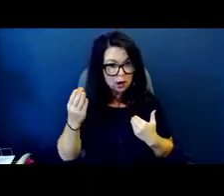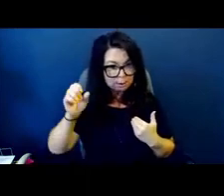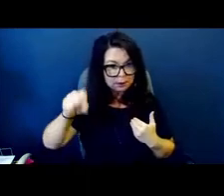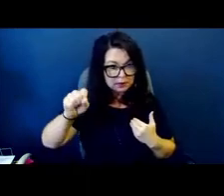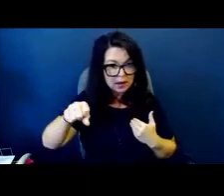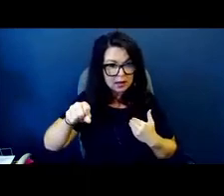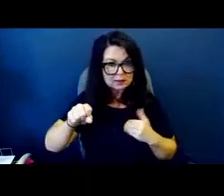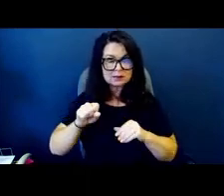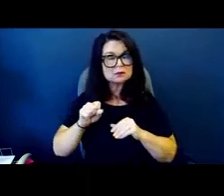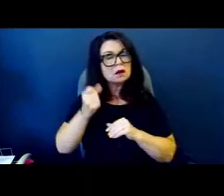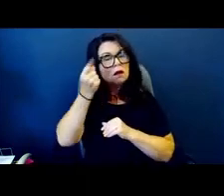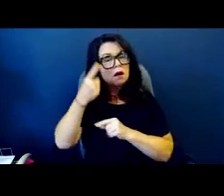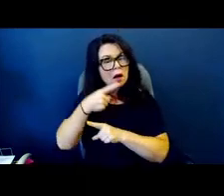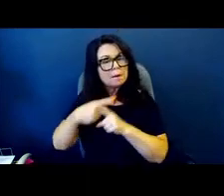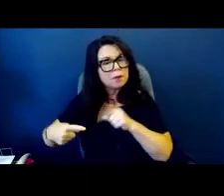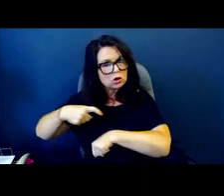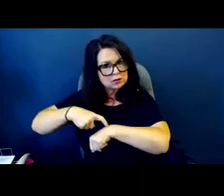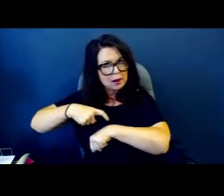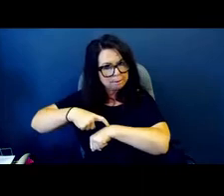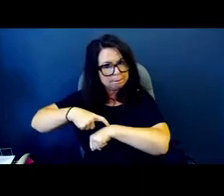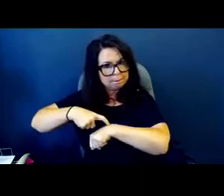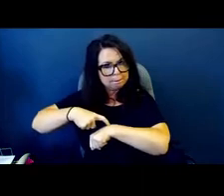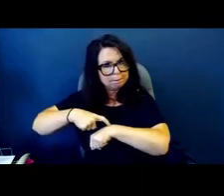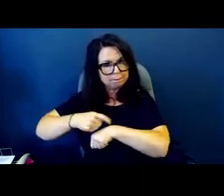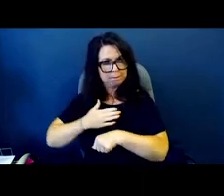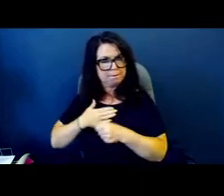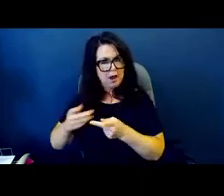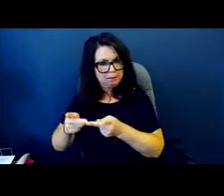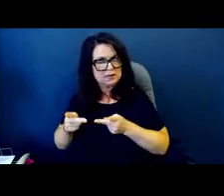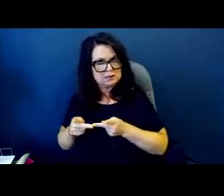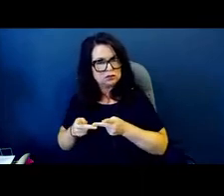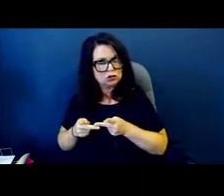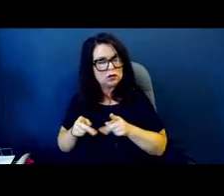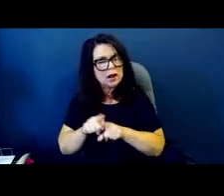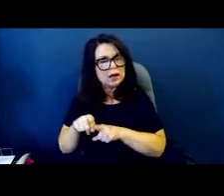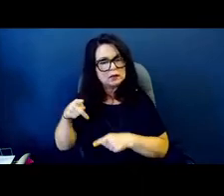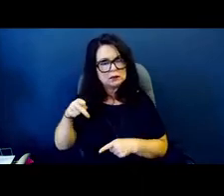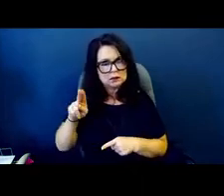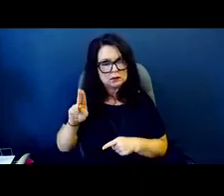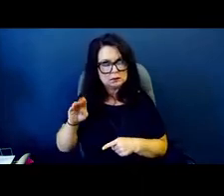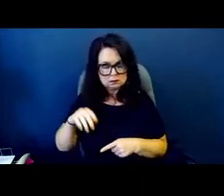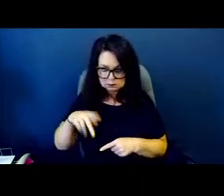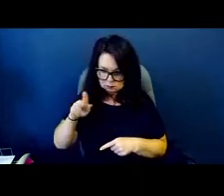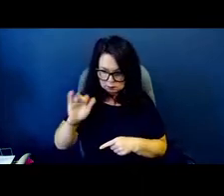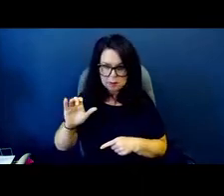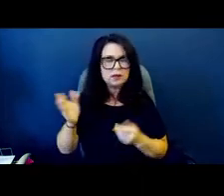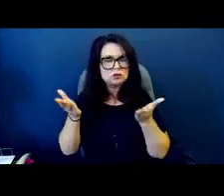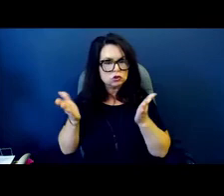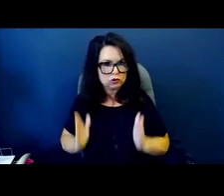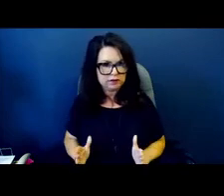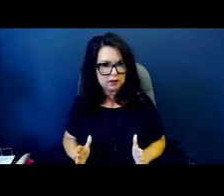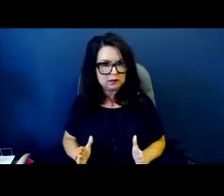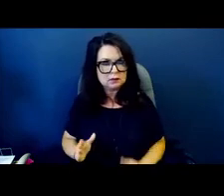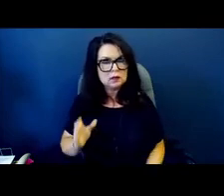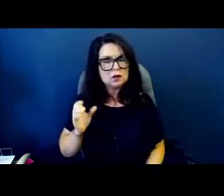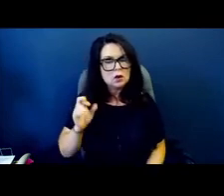working part-time in my position as a public servant for the Speaker of the New York